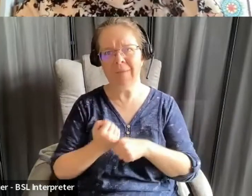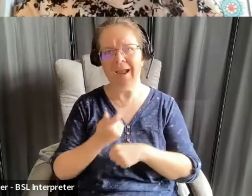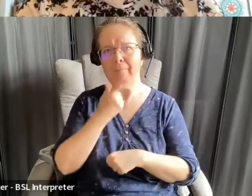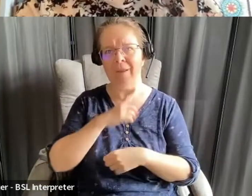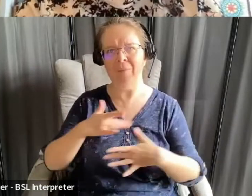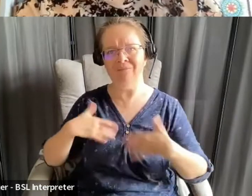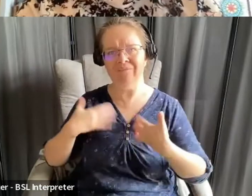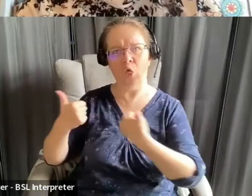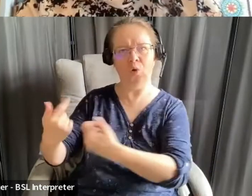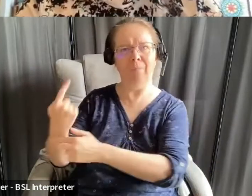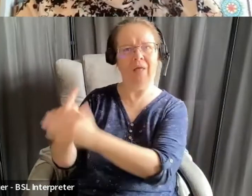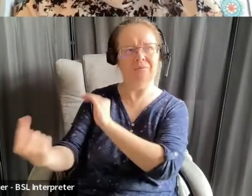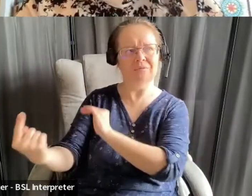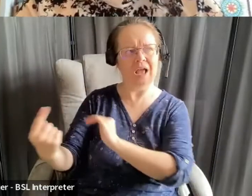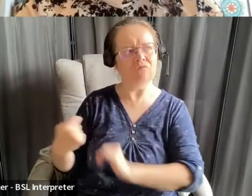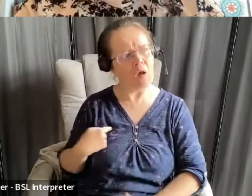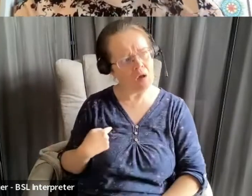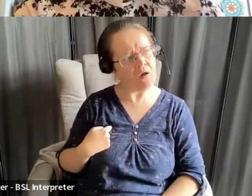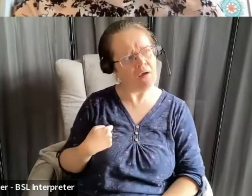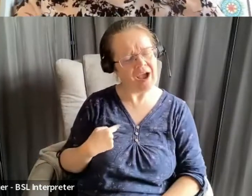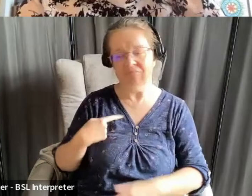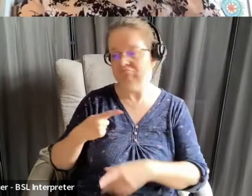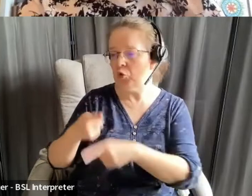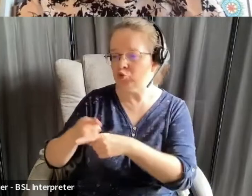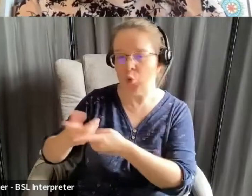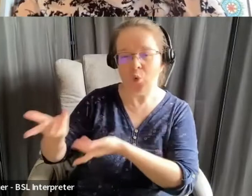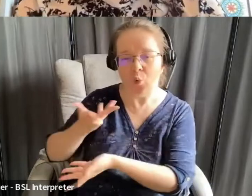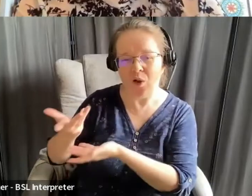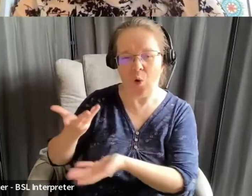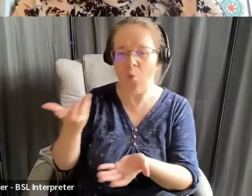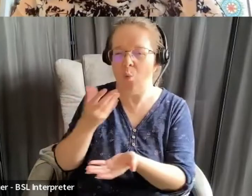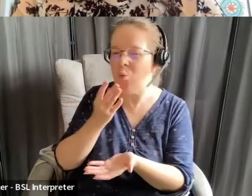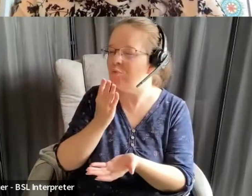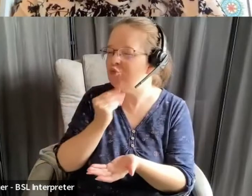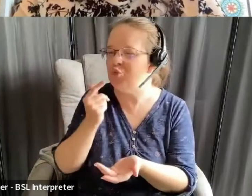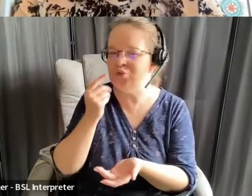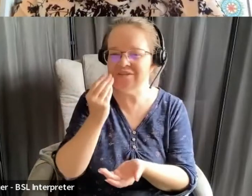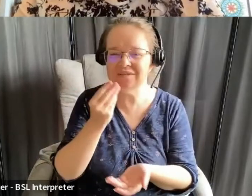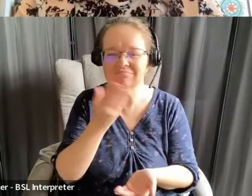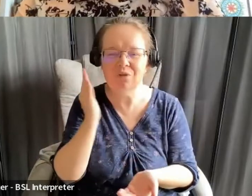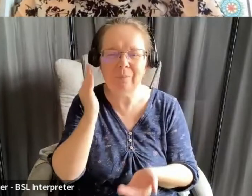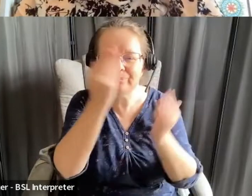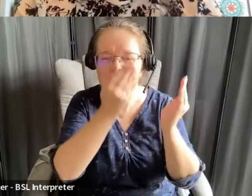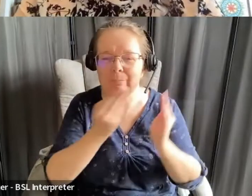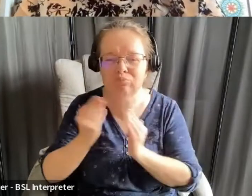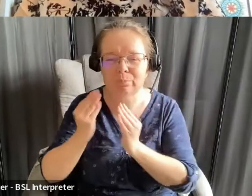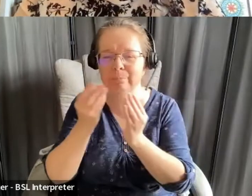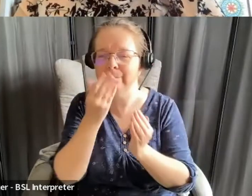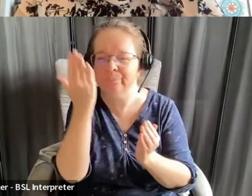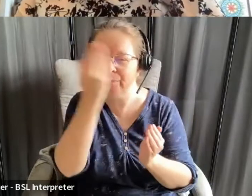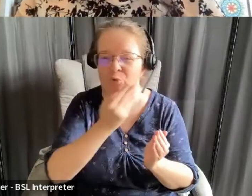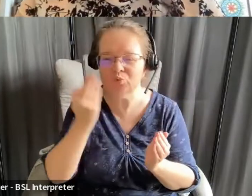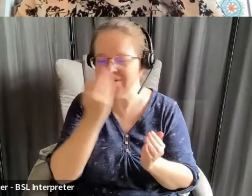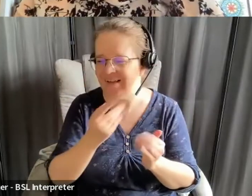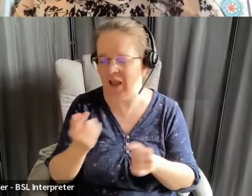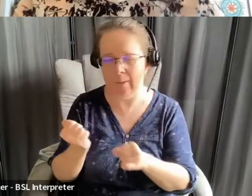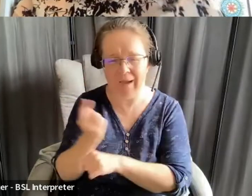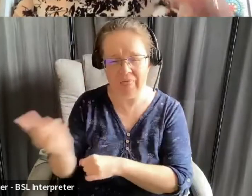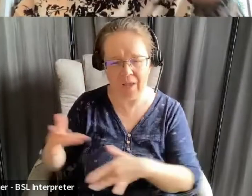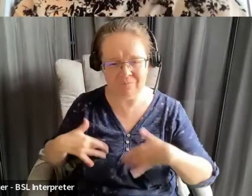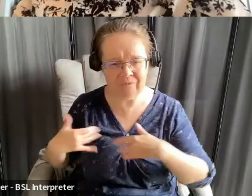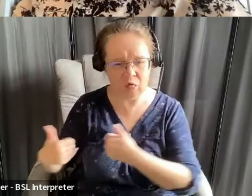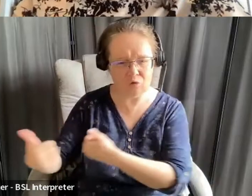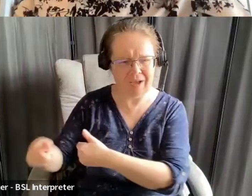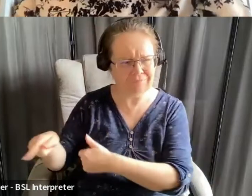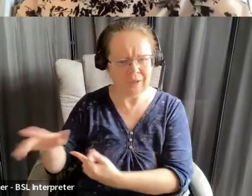themselves, either talking to them or using beauty products, whatever it might be, but you make someone feel great, and that's what's